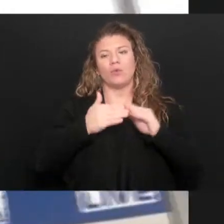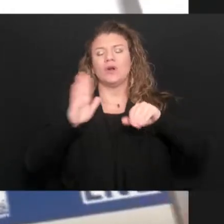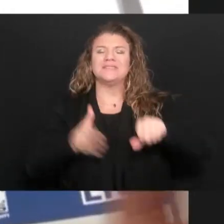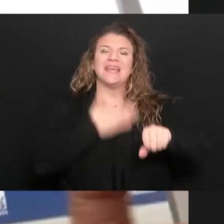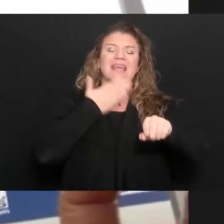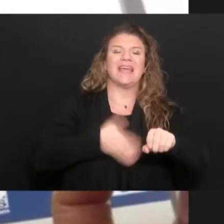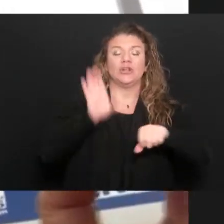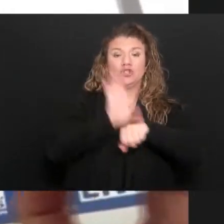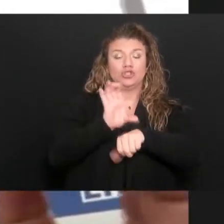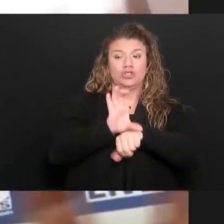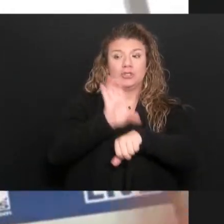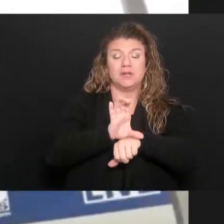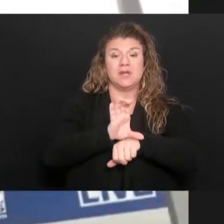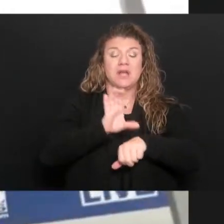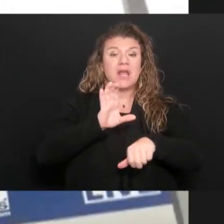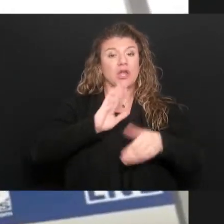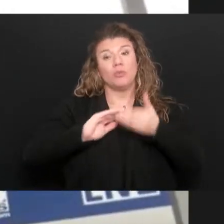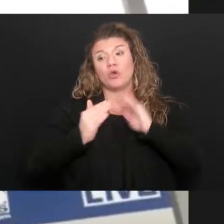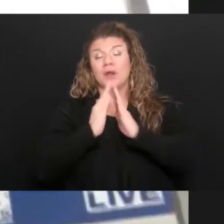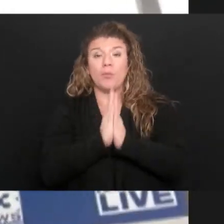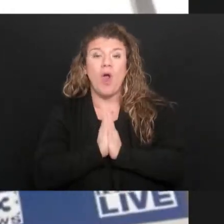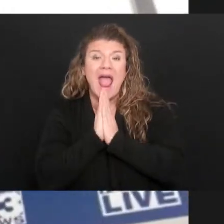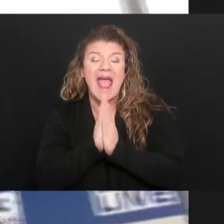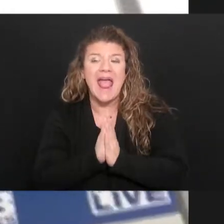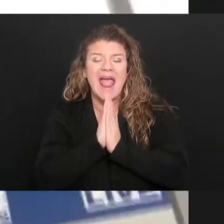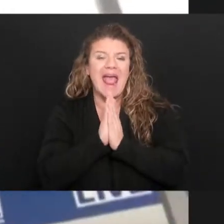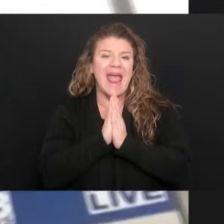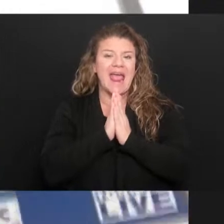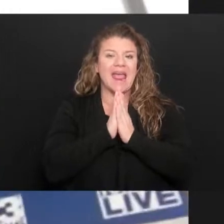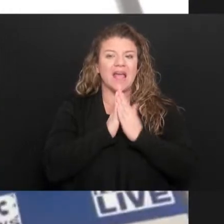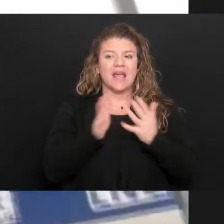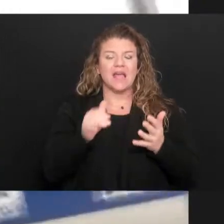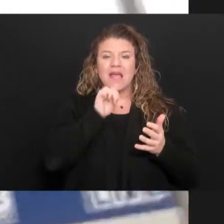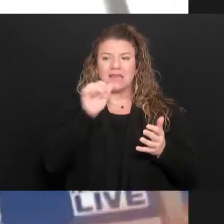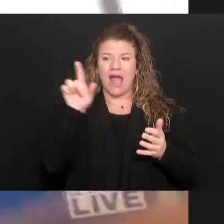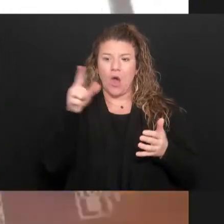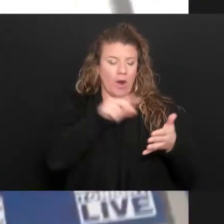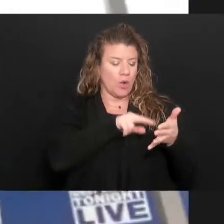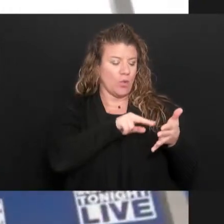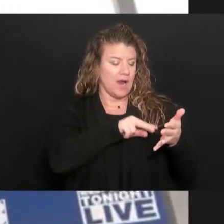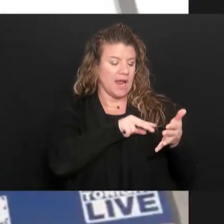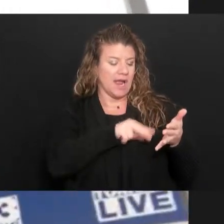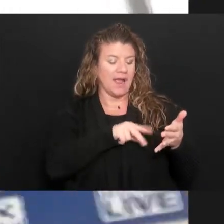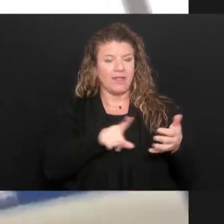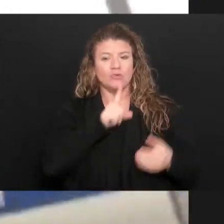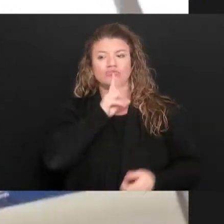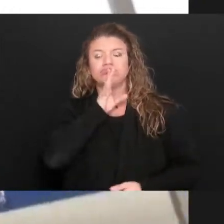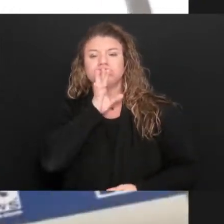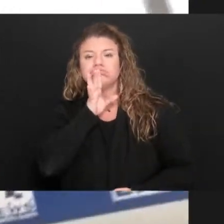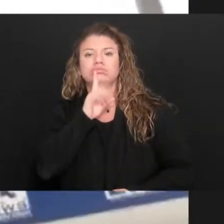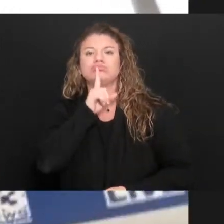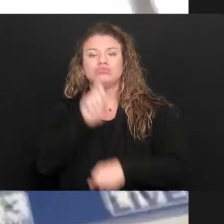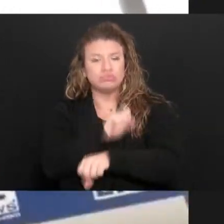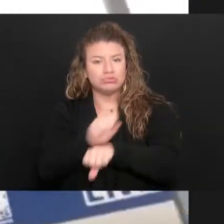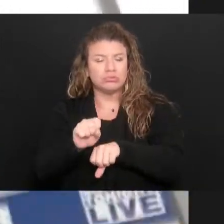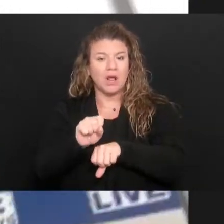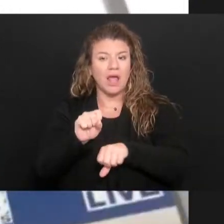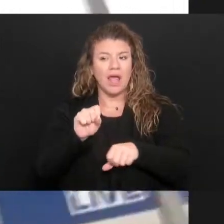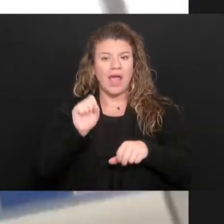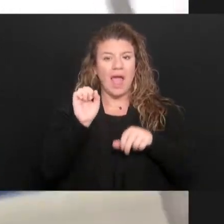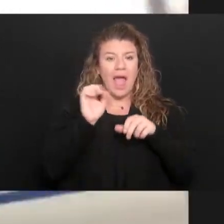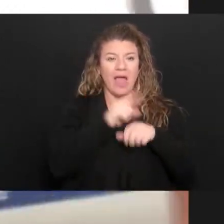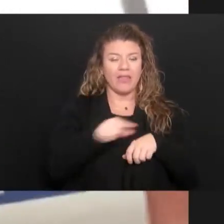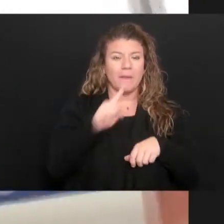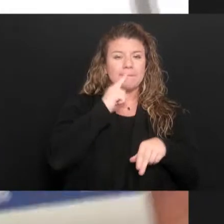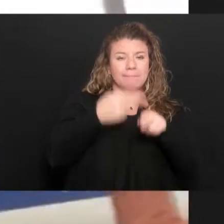church, community praying, where they're not just reading along with the words in the bulletin, they're actually speaking them out loud? And by extension of that,